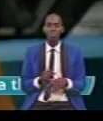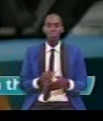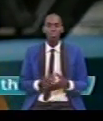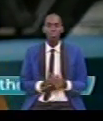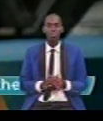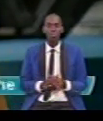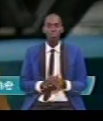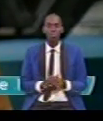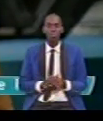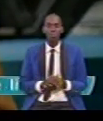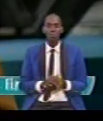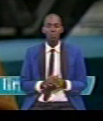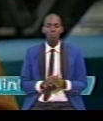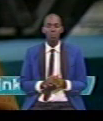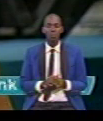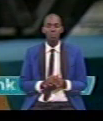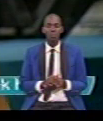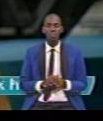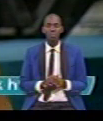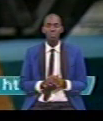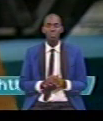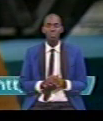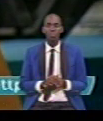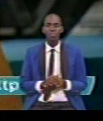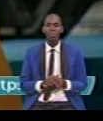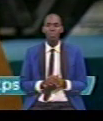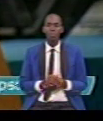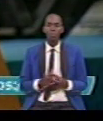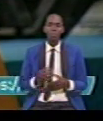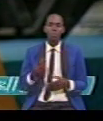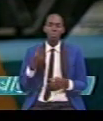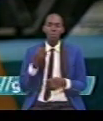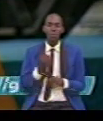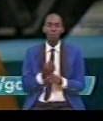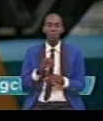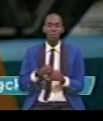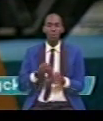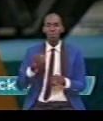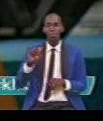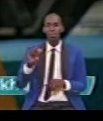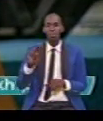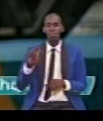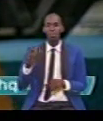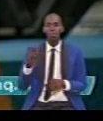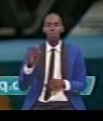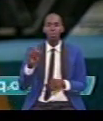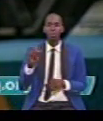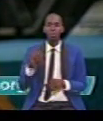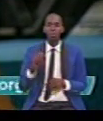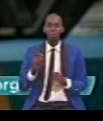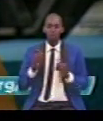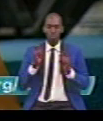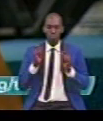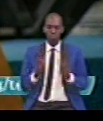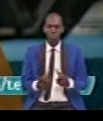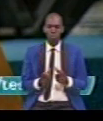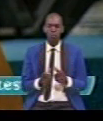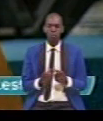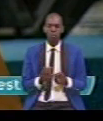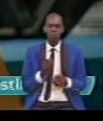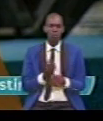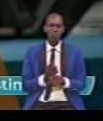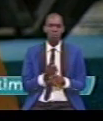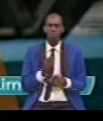there. To cut short, last year in August, suddenly I stopped walking.